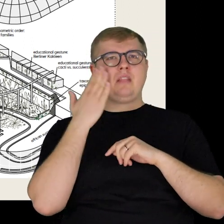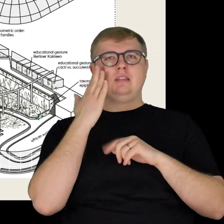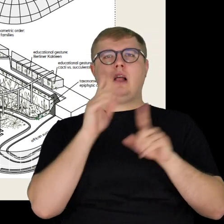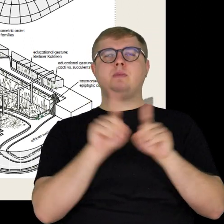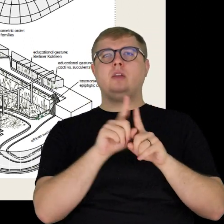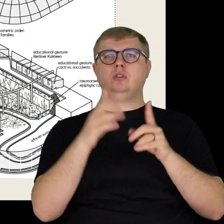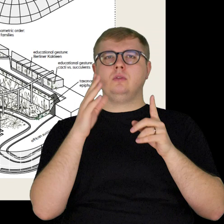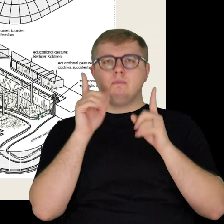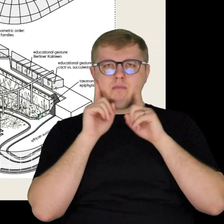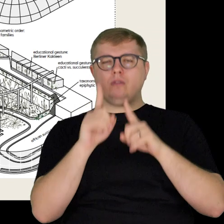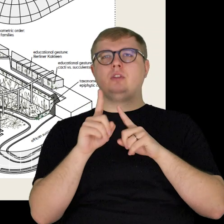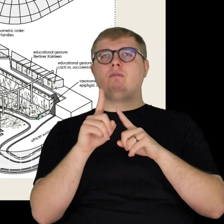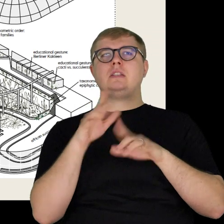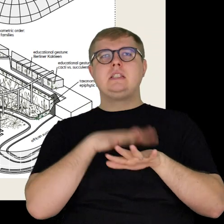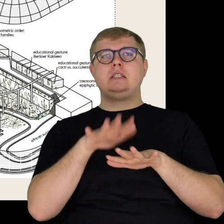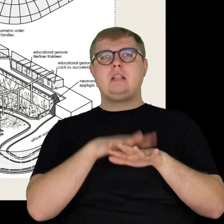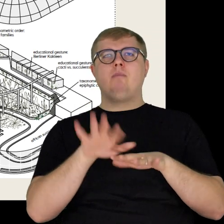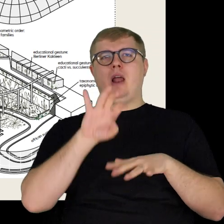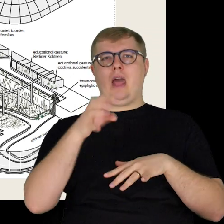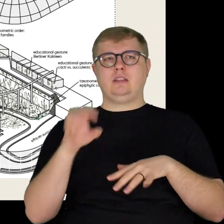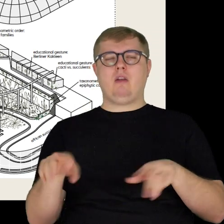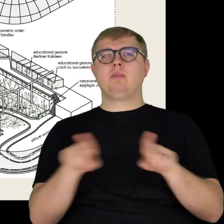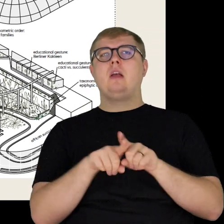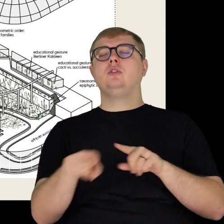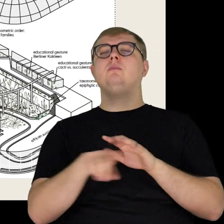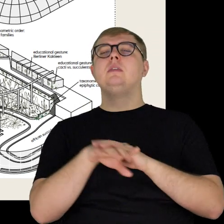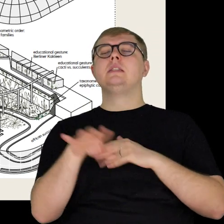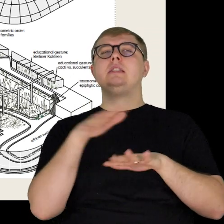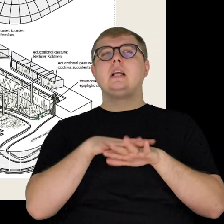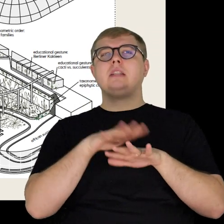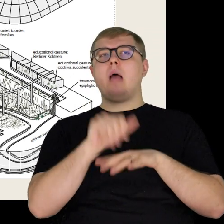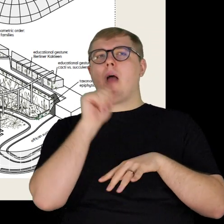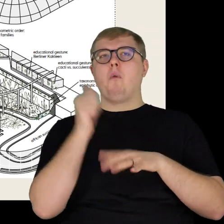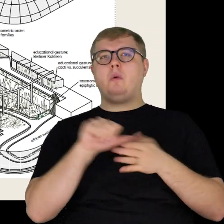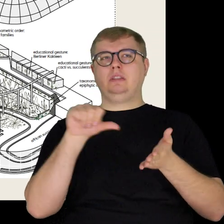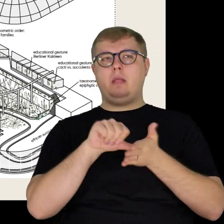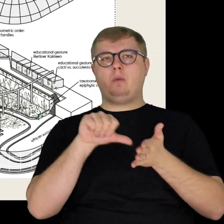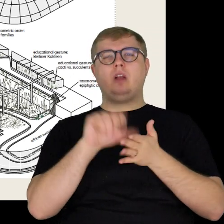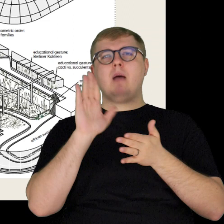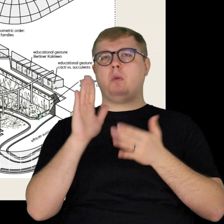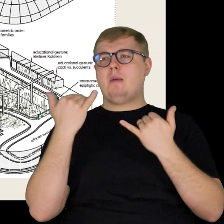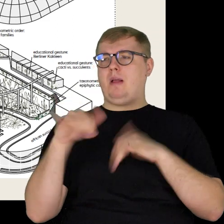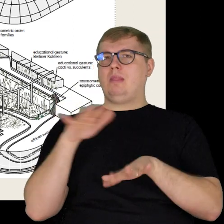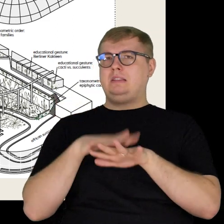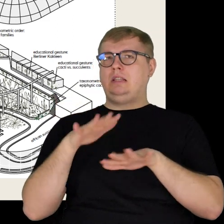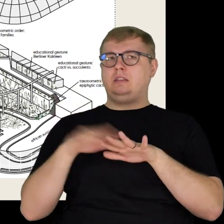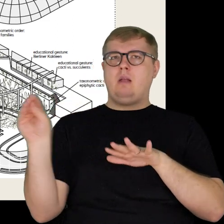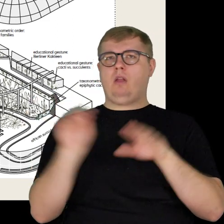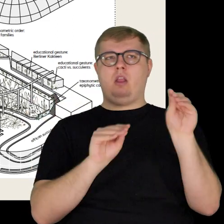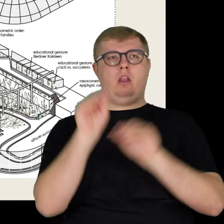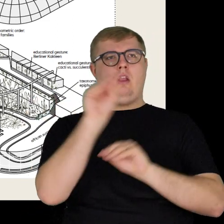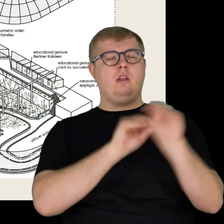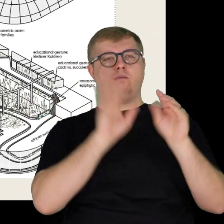of Eurocentric one, and then this other system, which is more maybe to do with beliefs rather than a real form of knowledge. So this